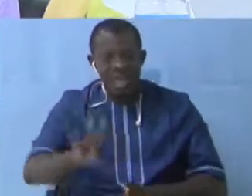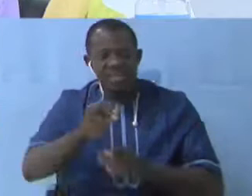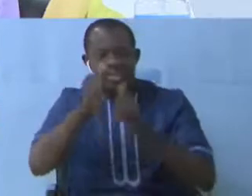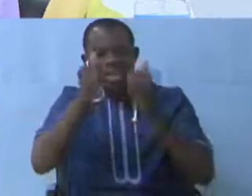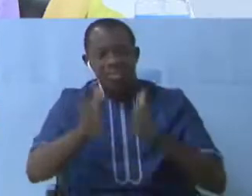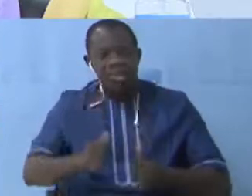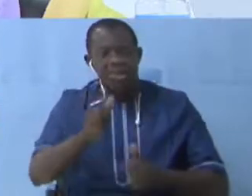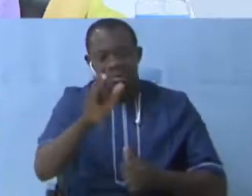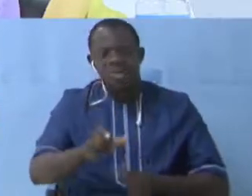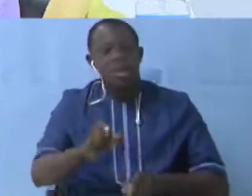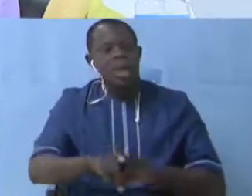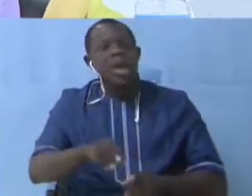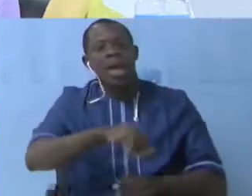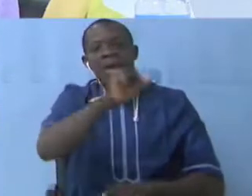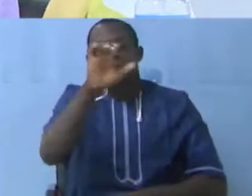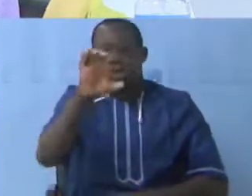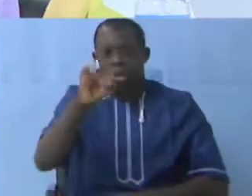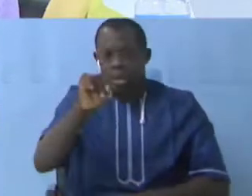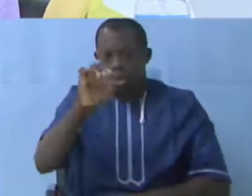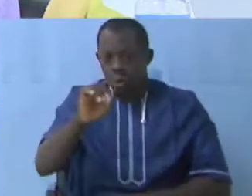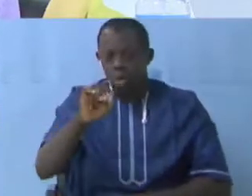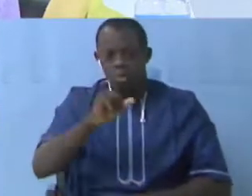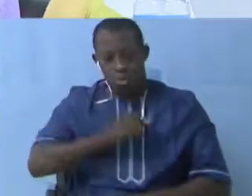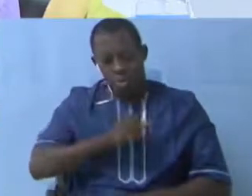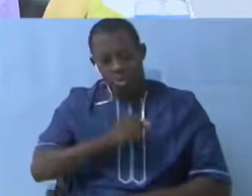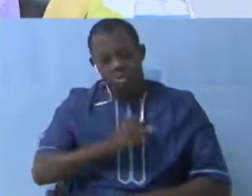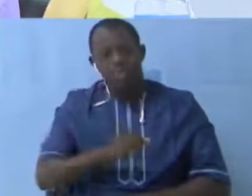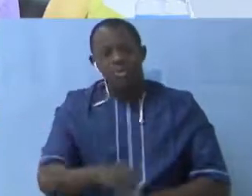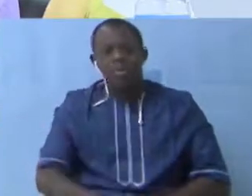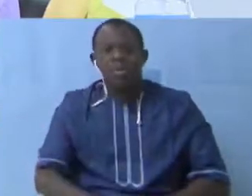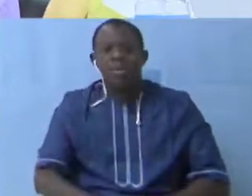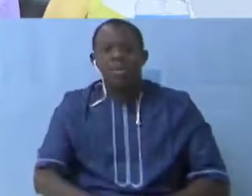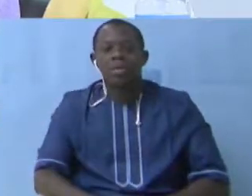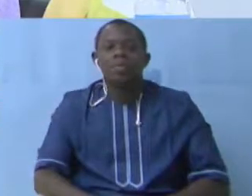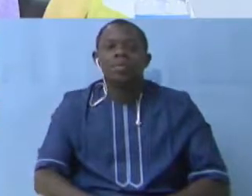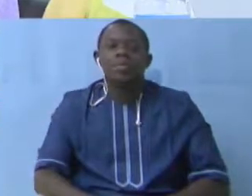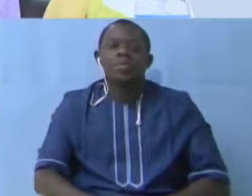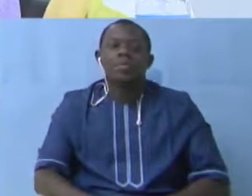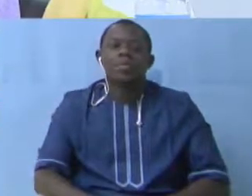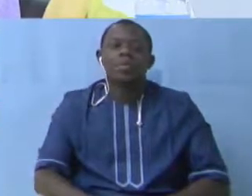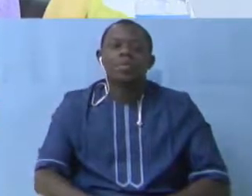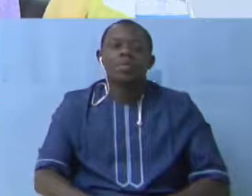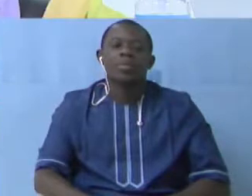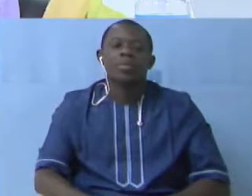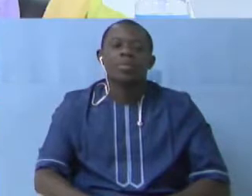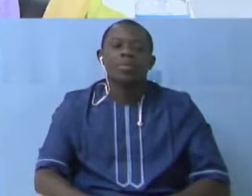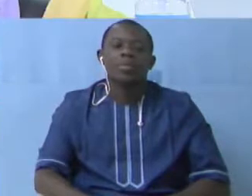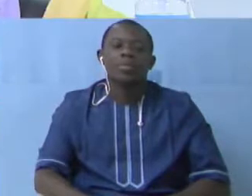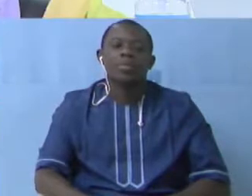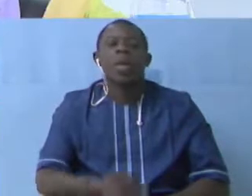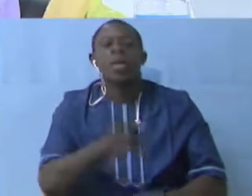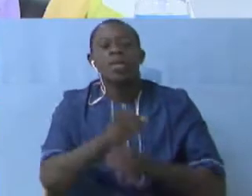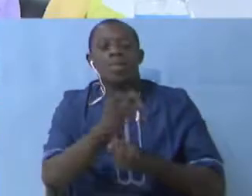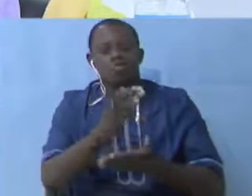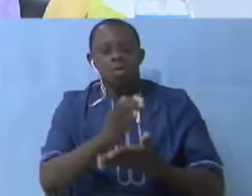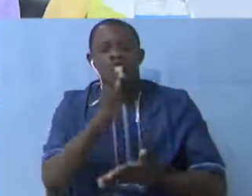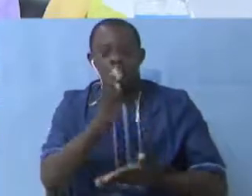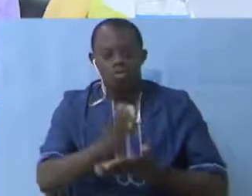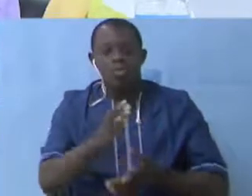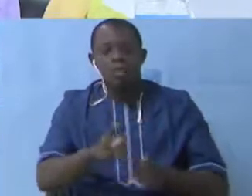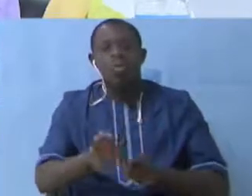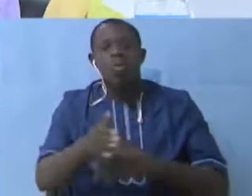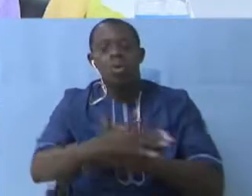jiite mooy chair bi ak vice chair bi yëpp. So they reassured us that, of course, it was closed, but they were okay. So